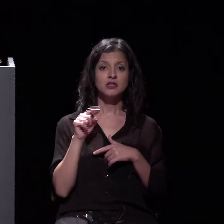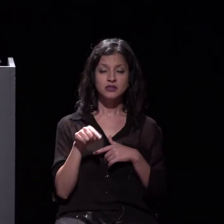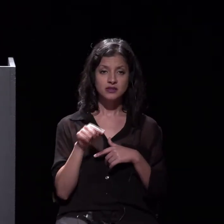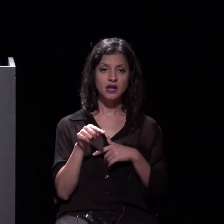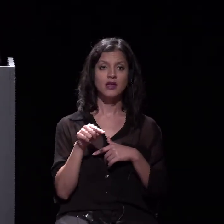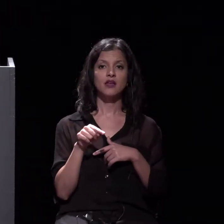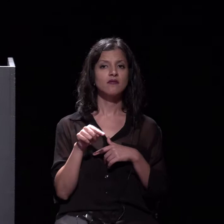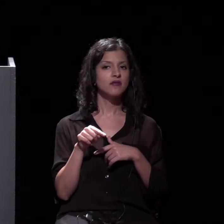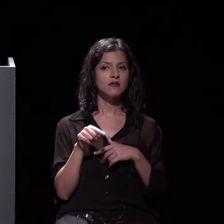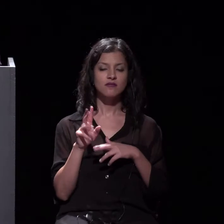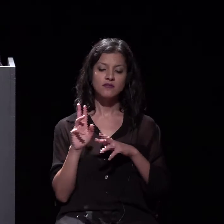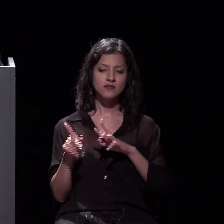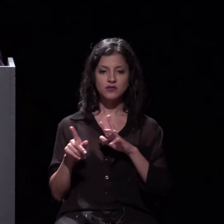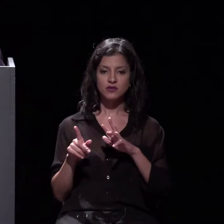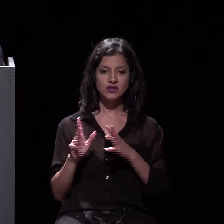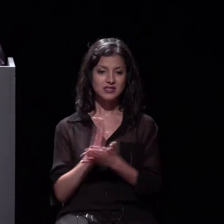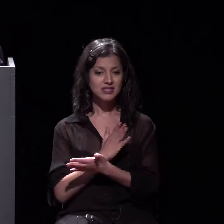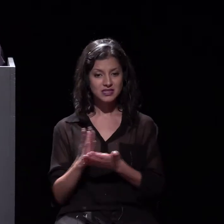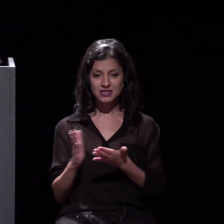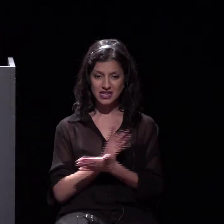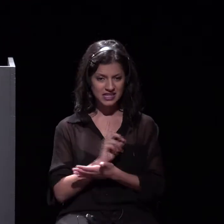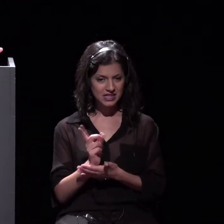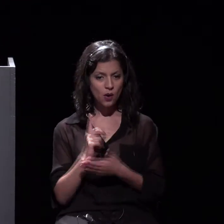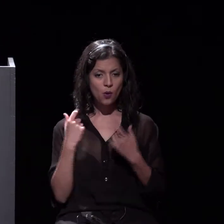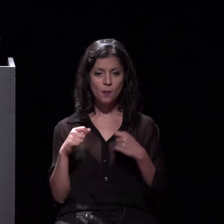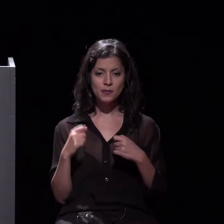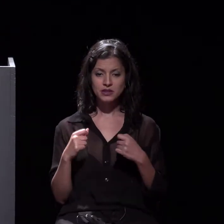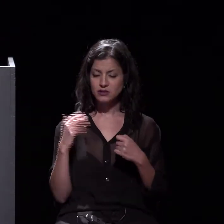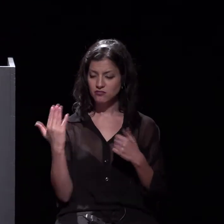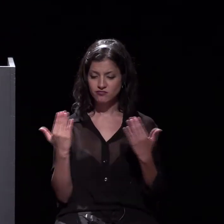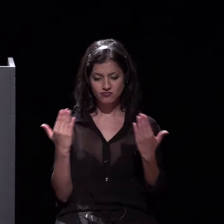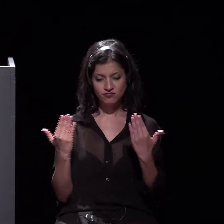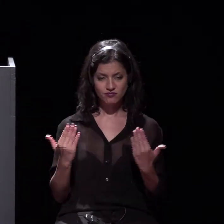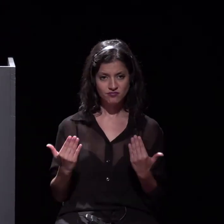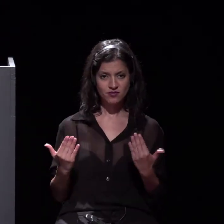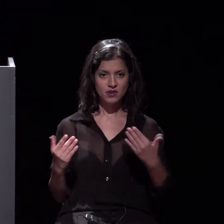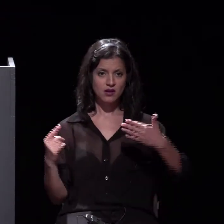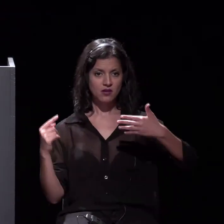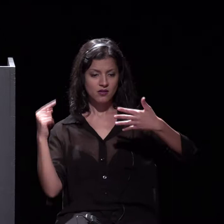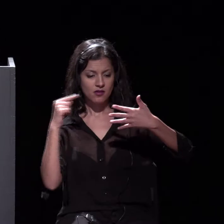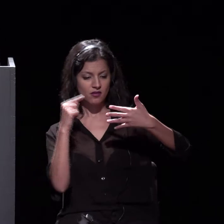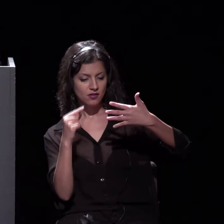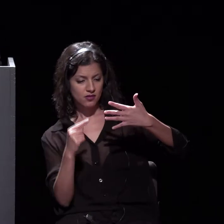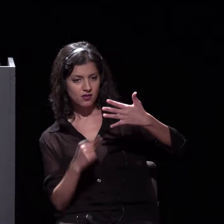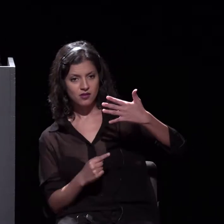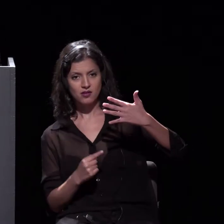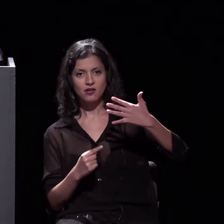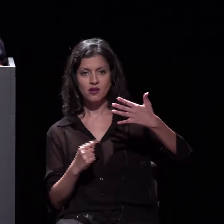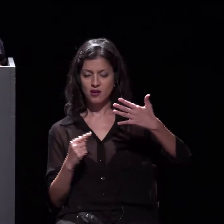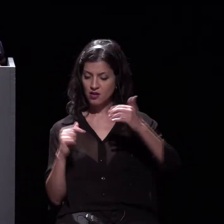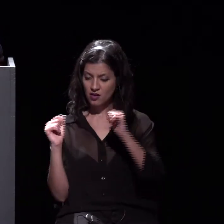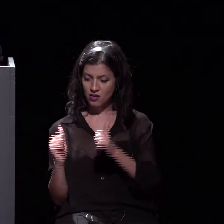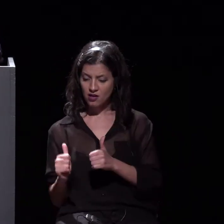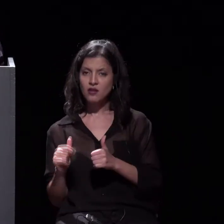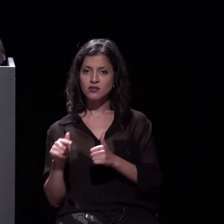and interrelated in a multitude of ways for it to fit naturally into the panorama of social, economic, and cultural development.